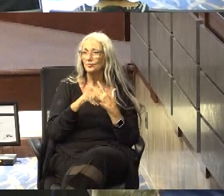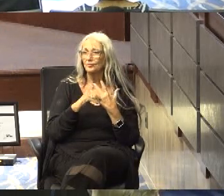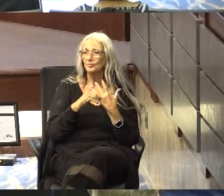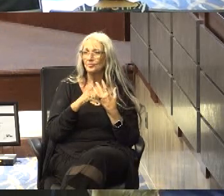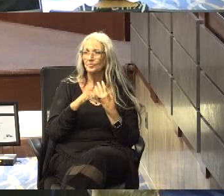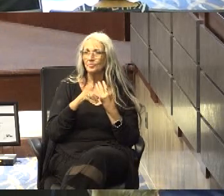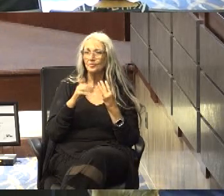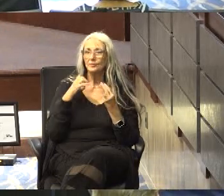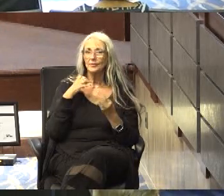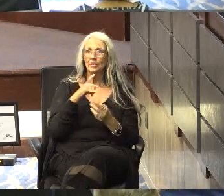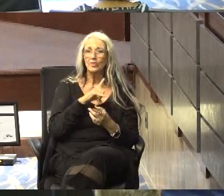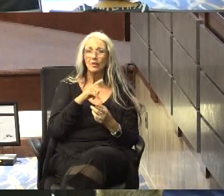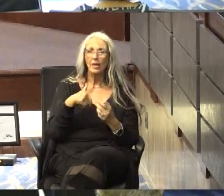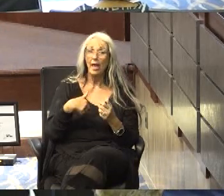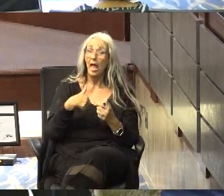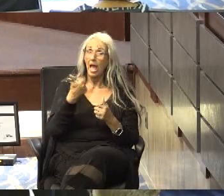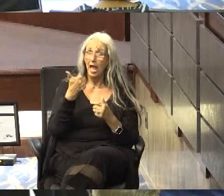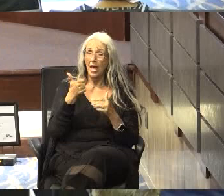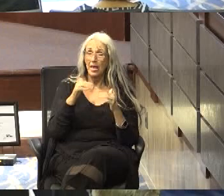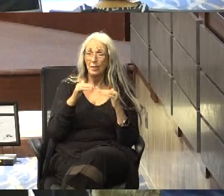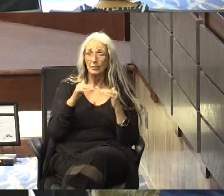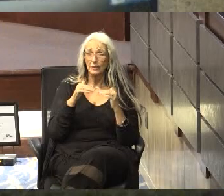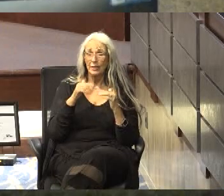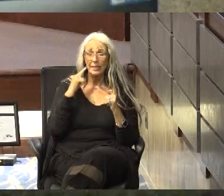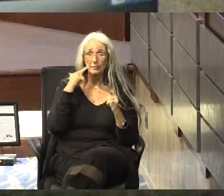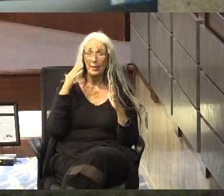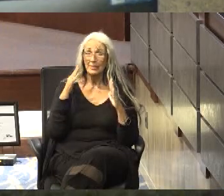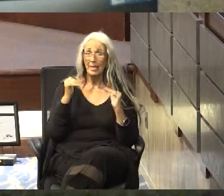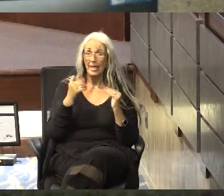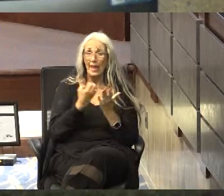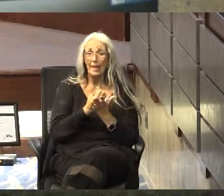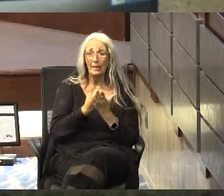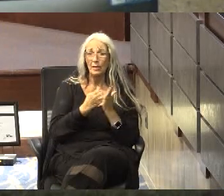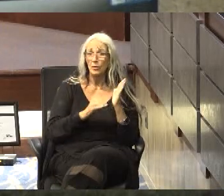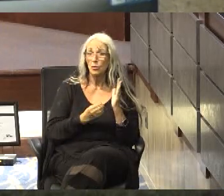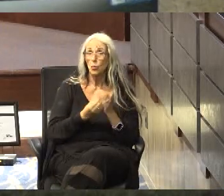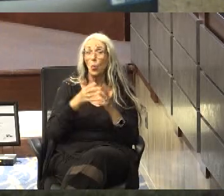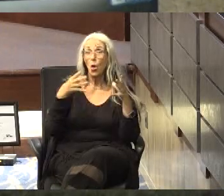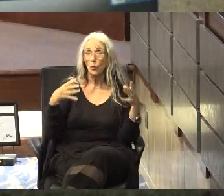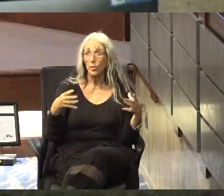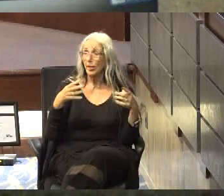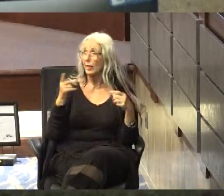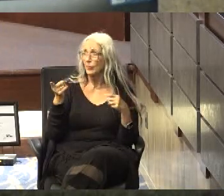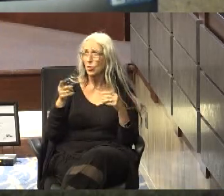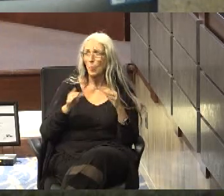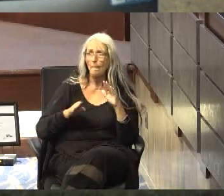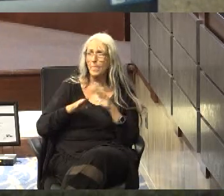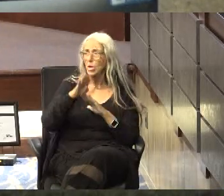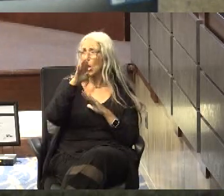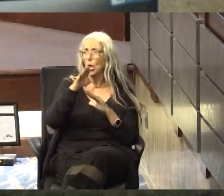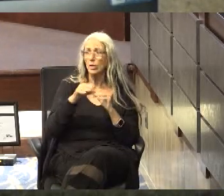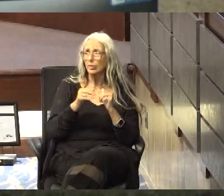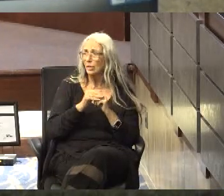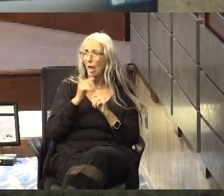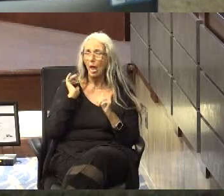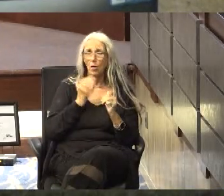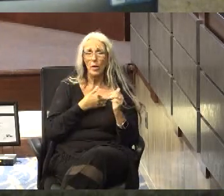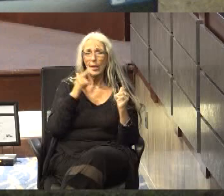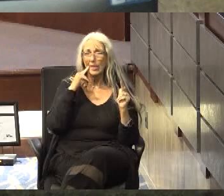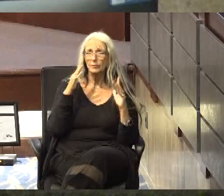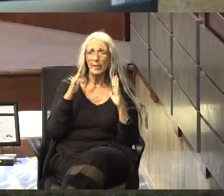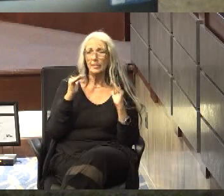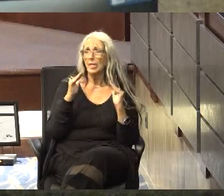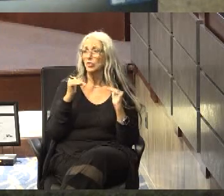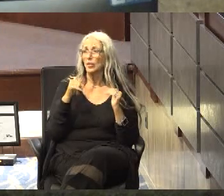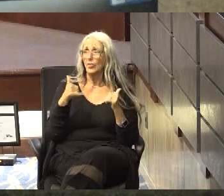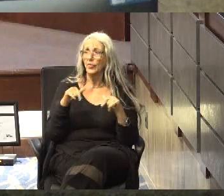This council has a high priority for economic development and growing our economy, and you've exceeded the high expectations that